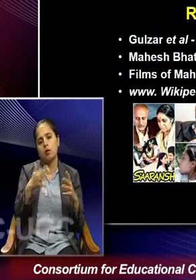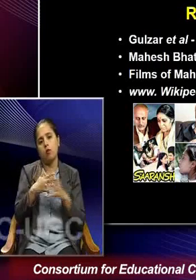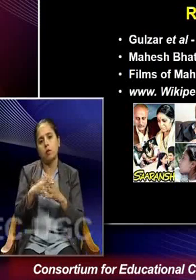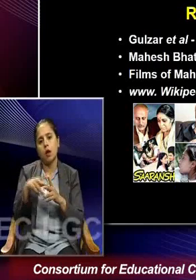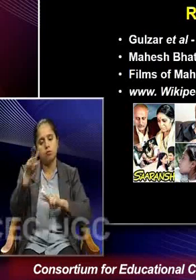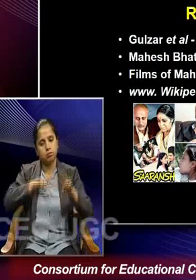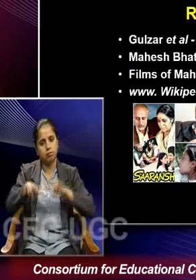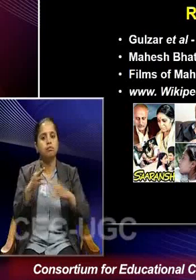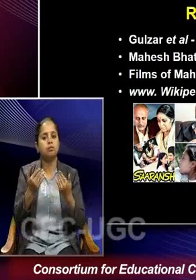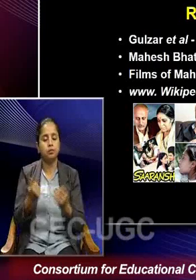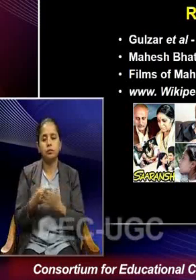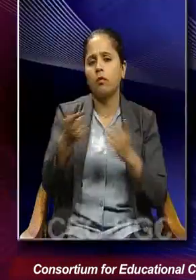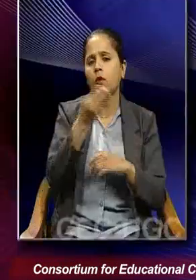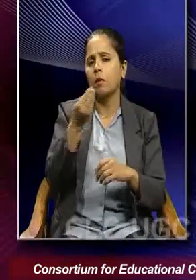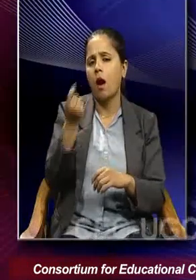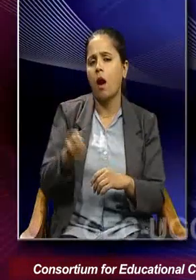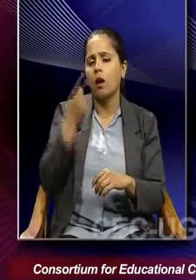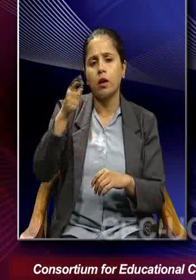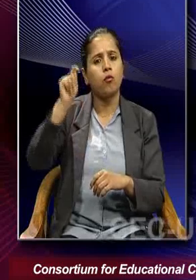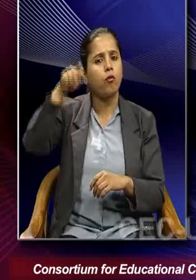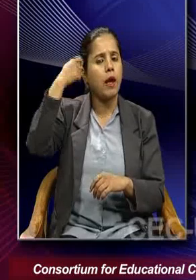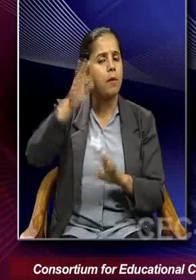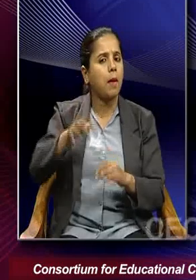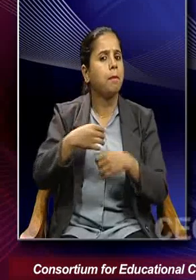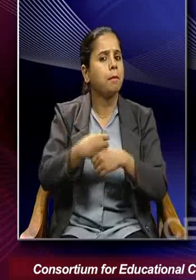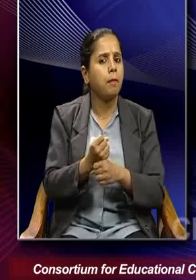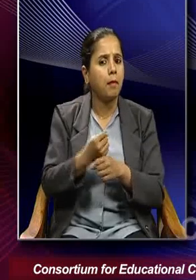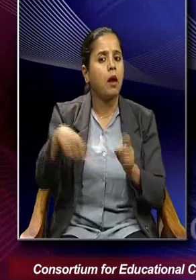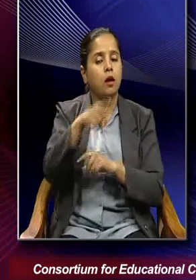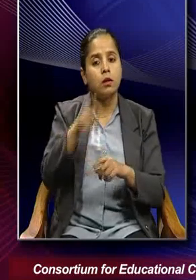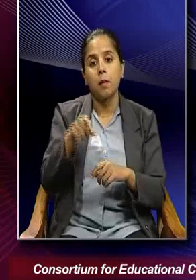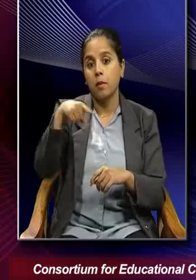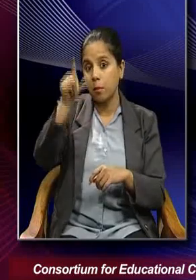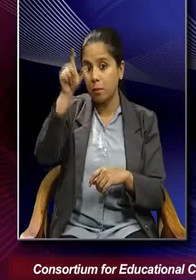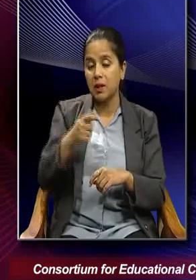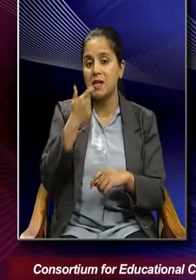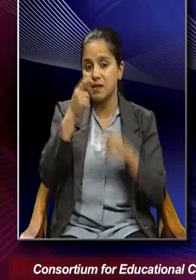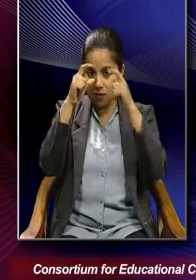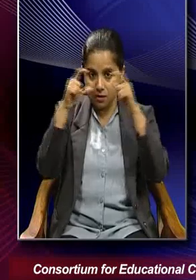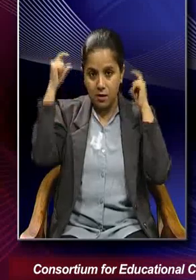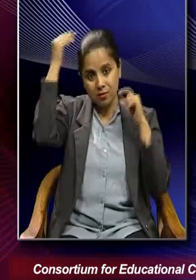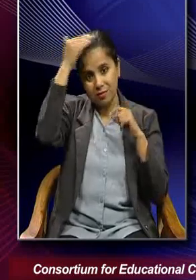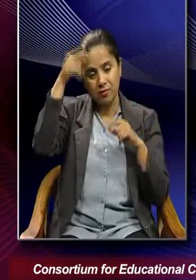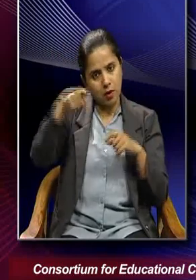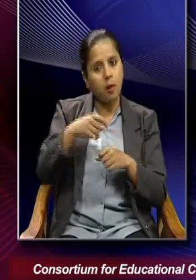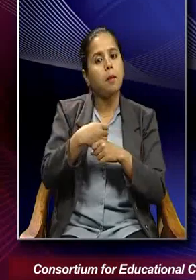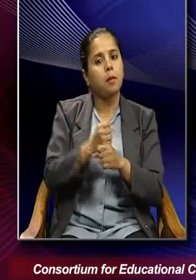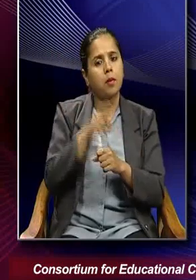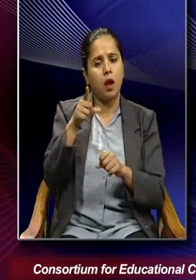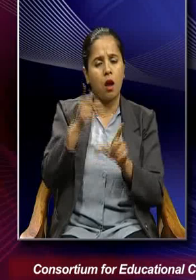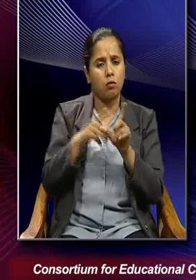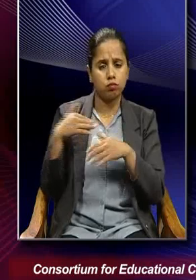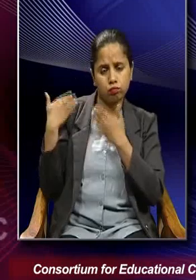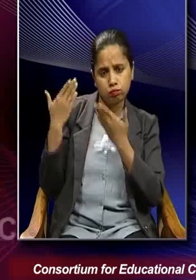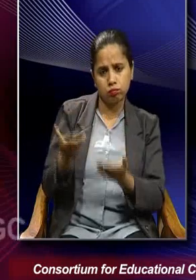idea when we tend to understand the films which have been made by Mahesh Bhatt. And over the years, he has